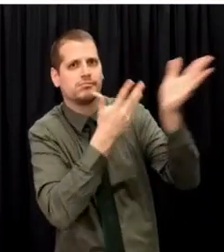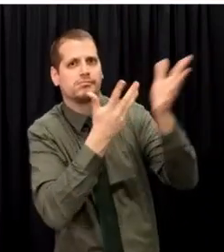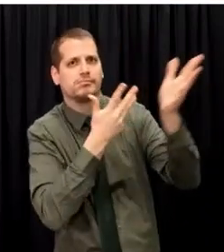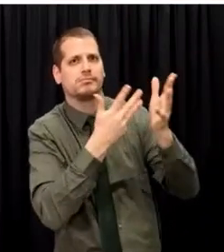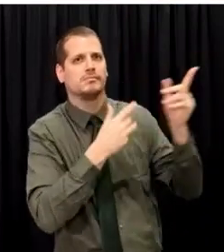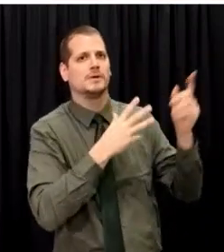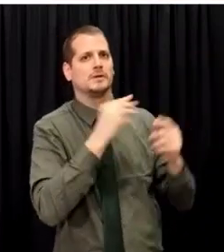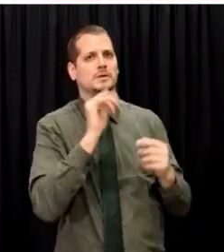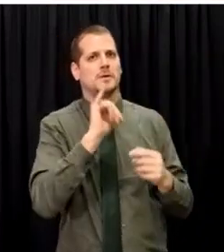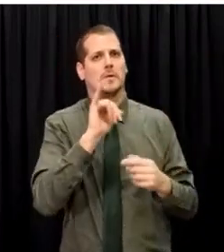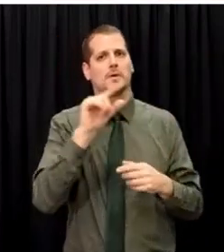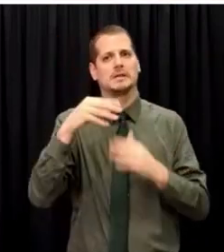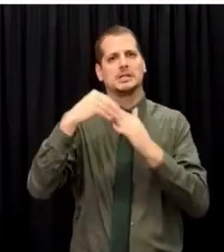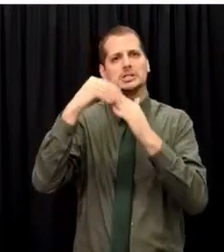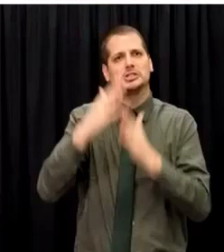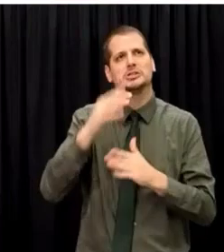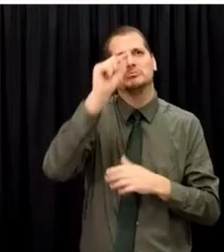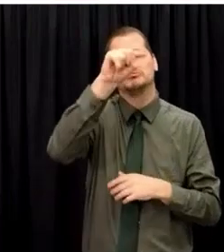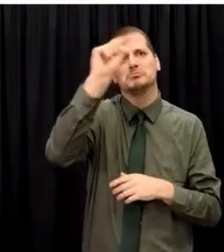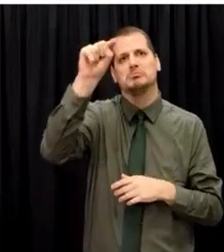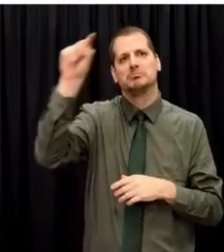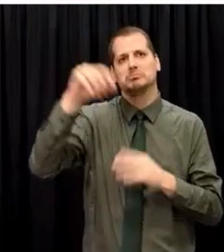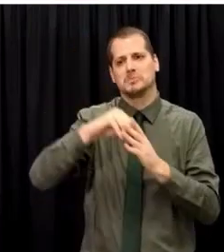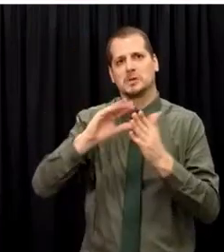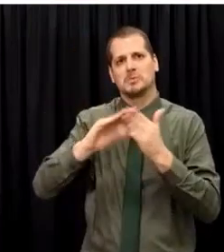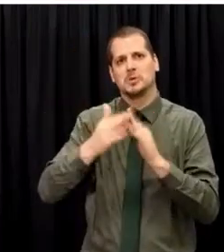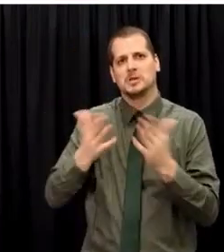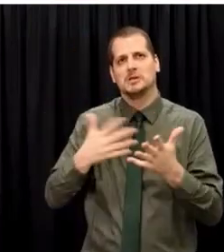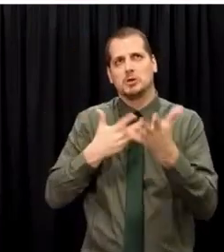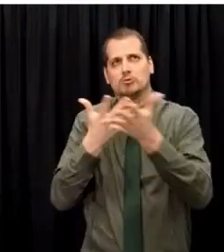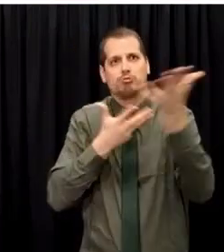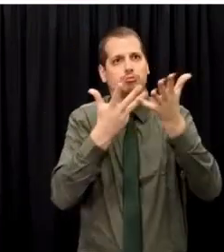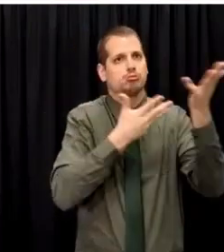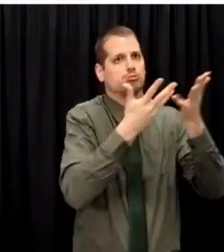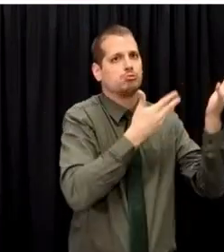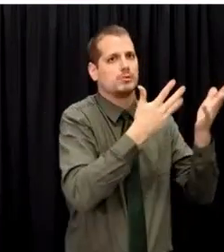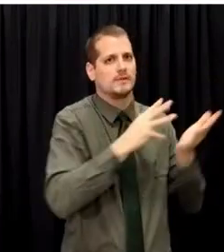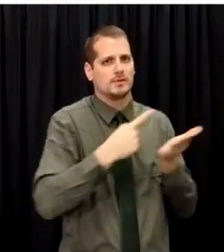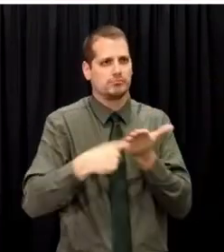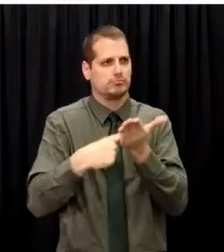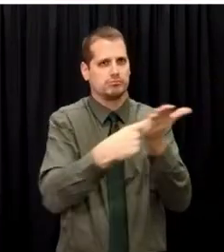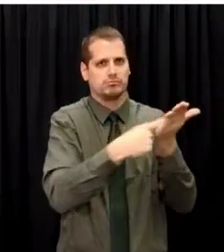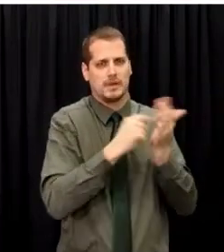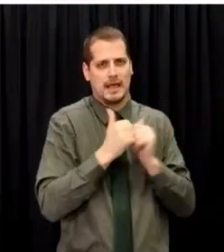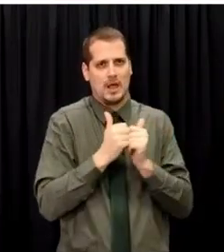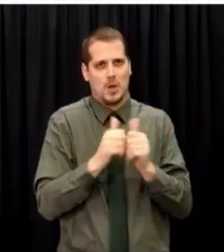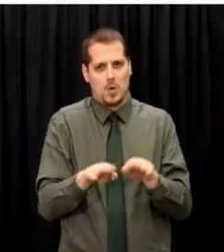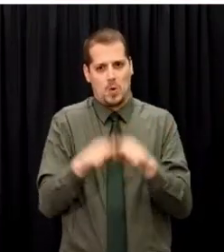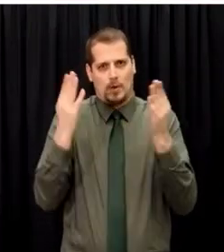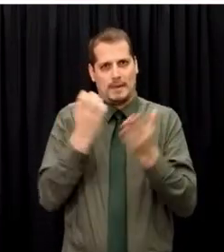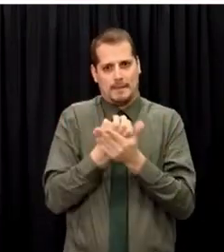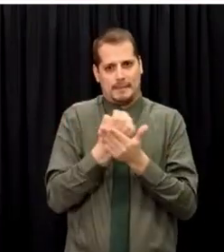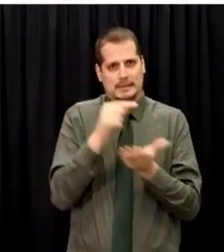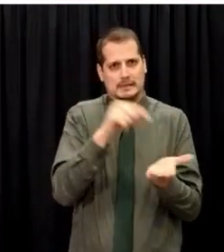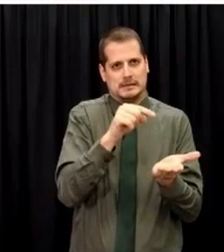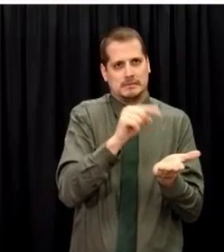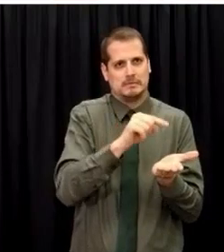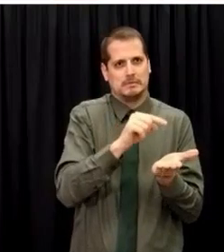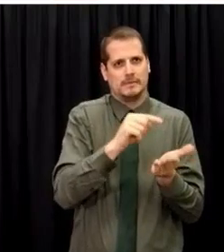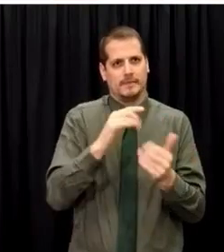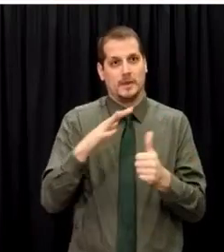some leaders in our communities as to how do we go about doing this. So again, that we maintain the health, we keep the cases